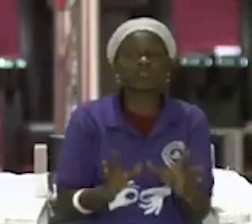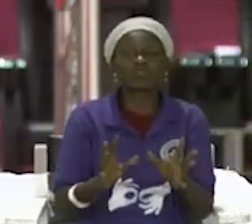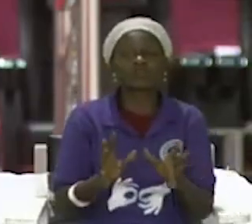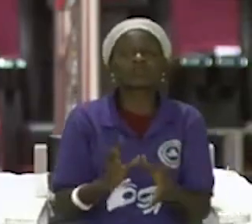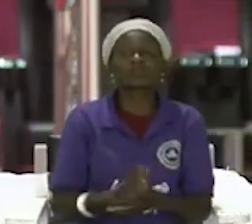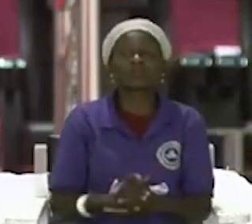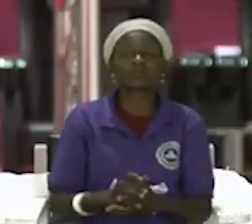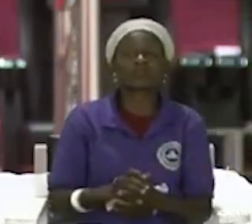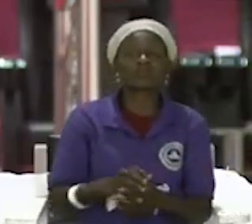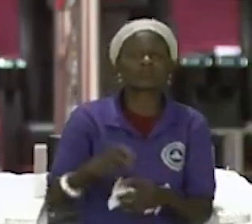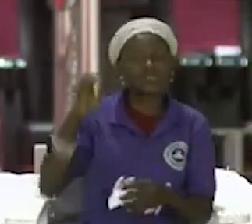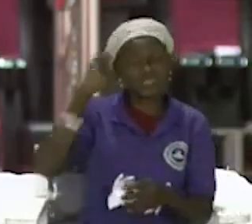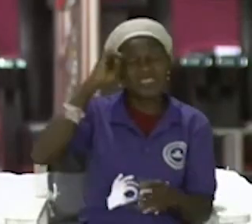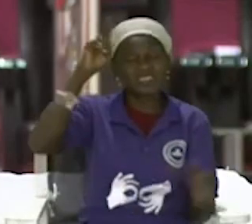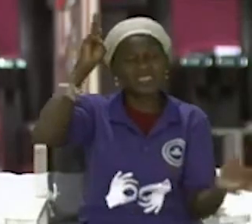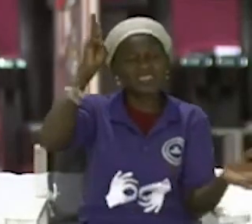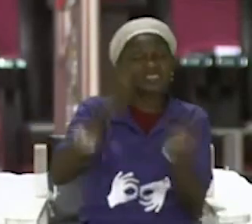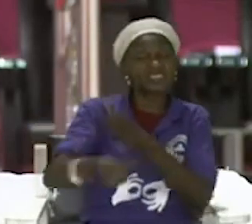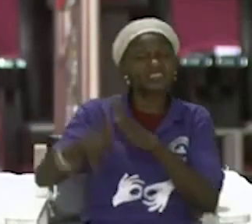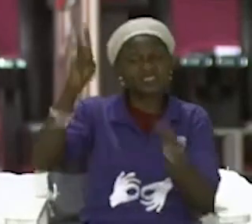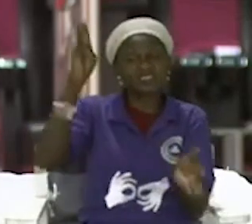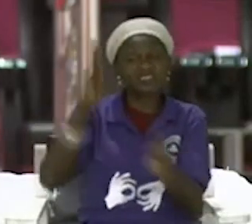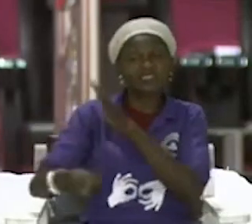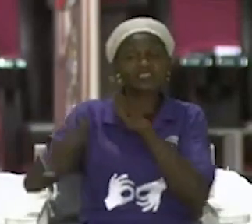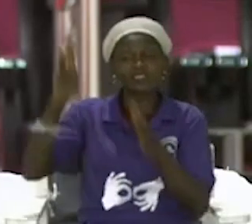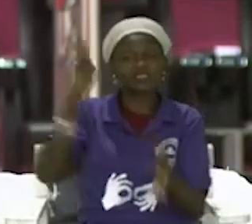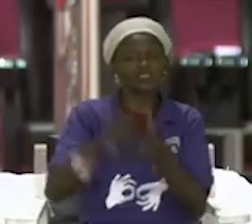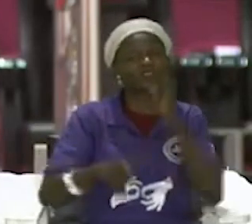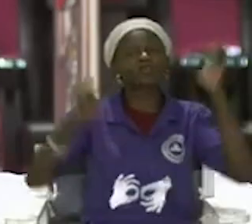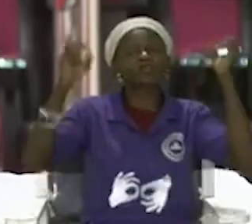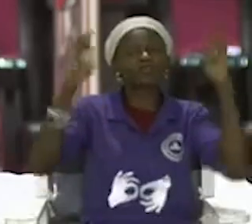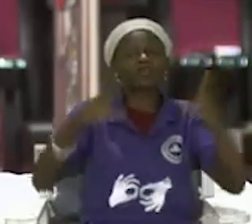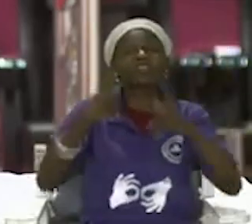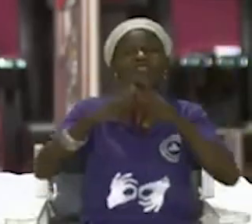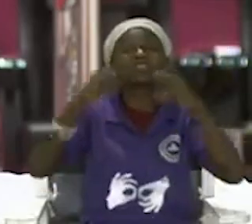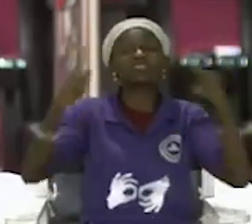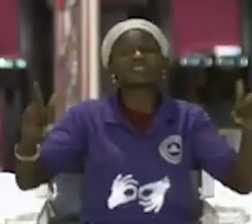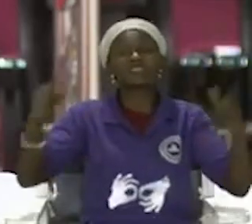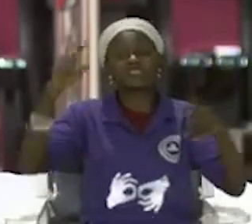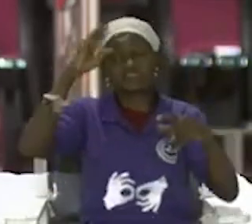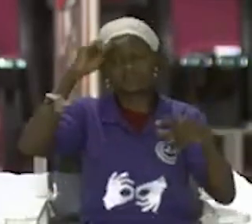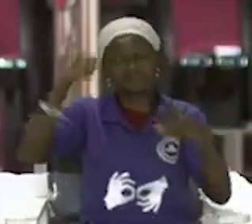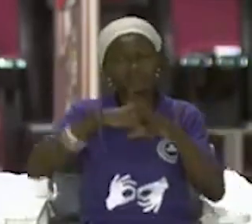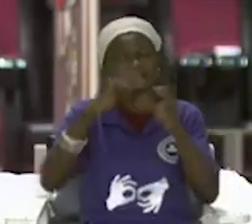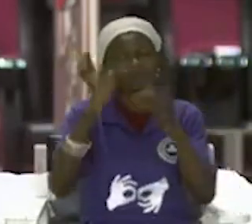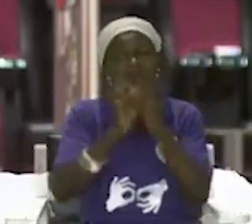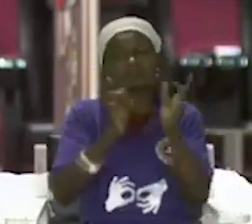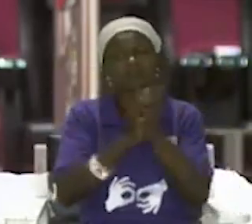He destroyed a lot of so-called great men in the Bible.